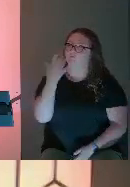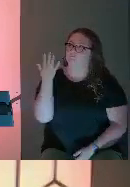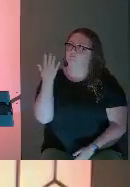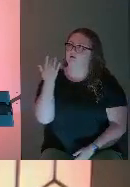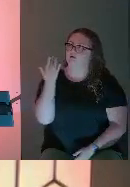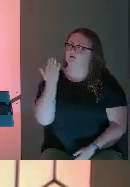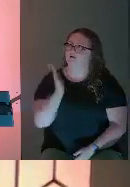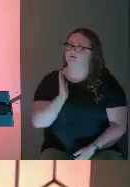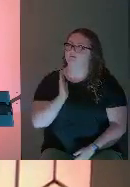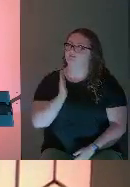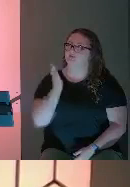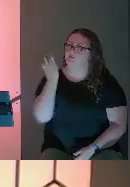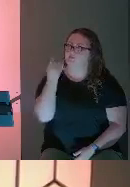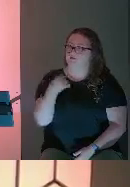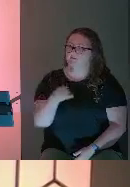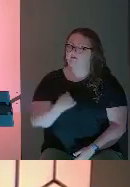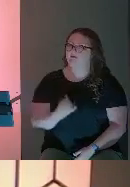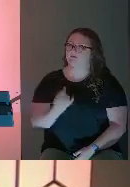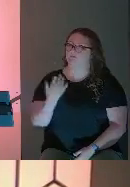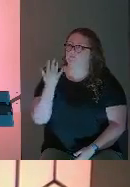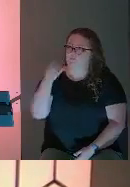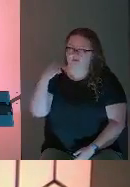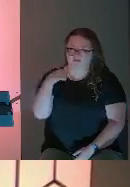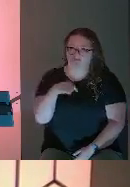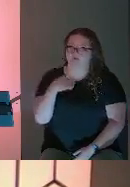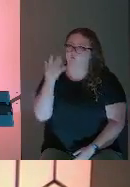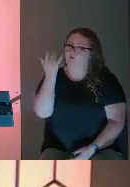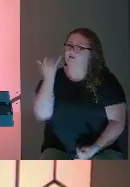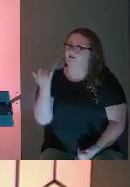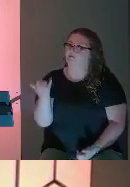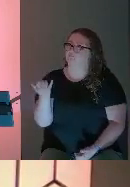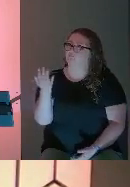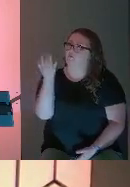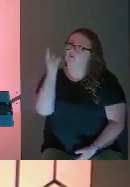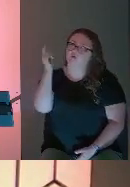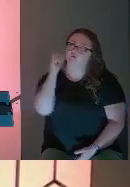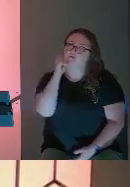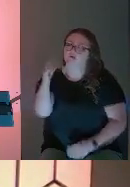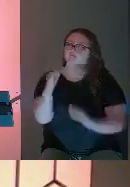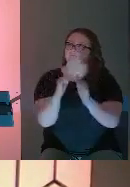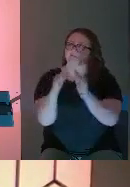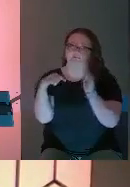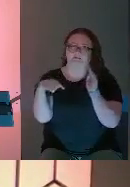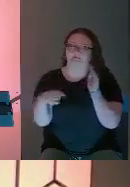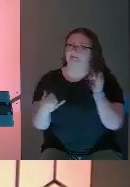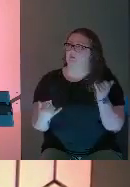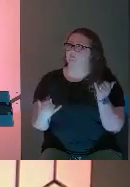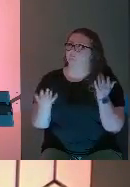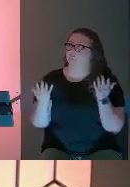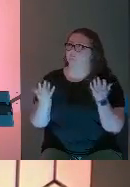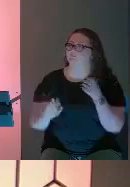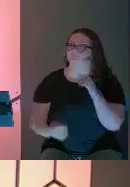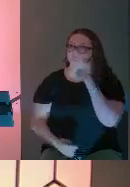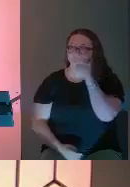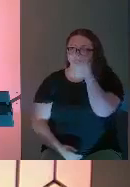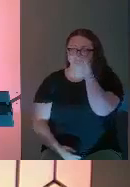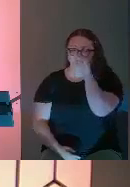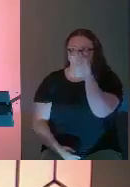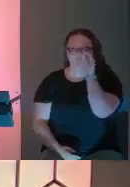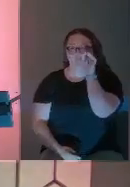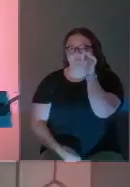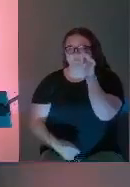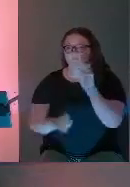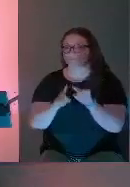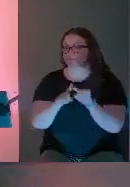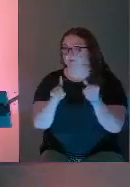God? Why me? Why this? Why aren't you fixing this problem for me? But you know